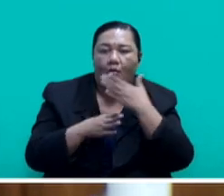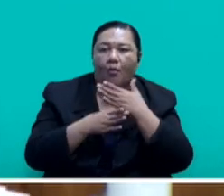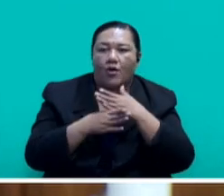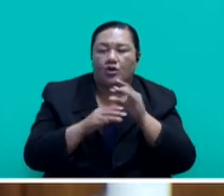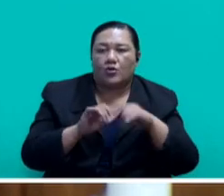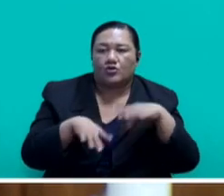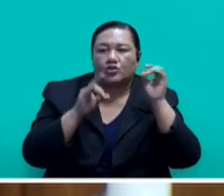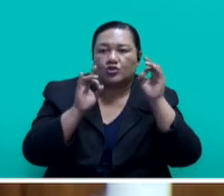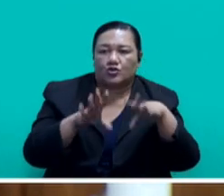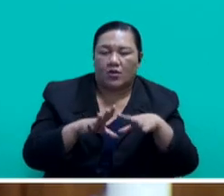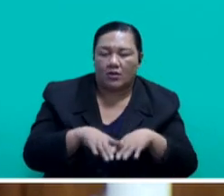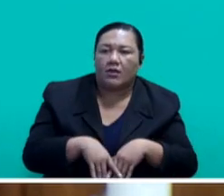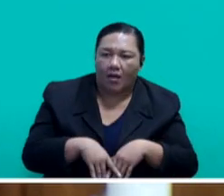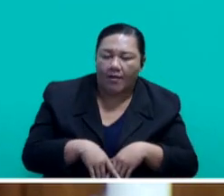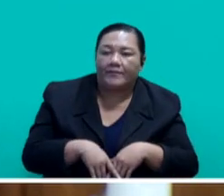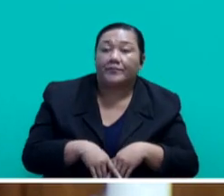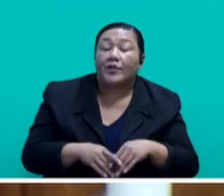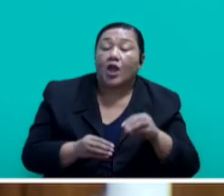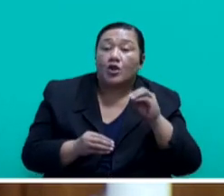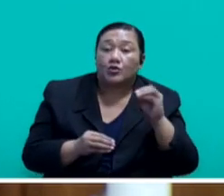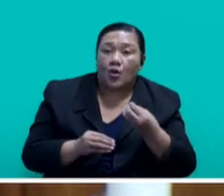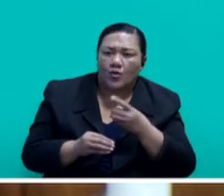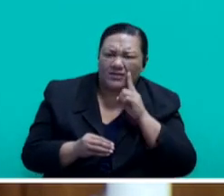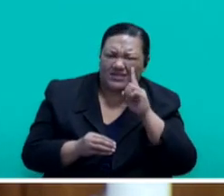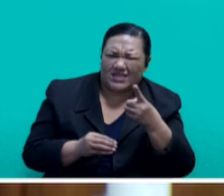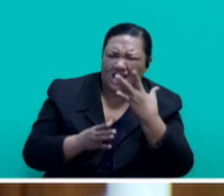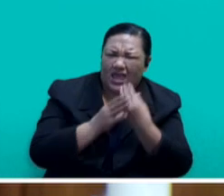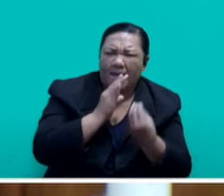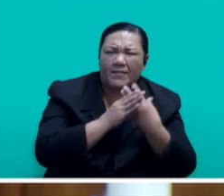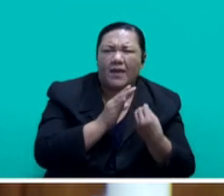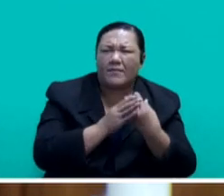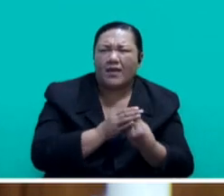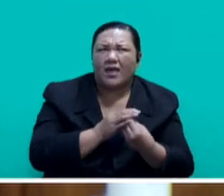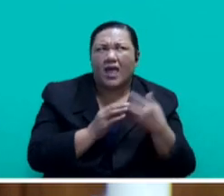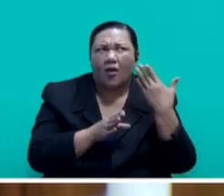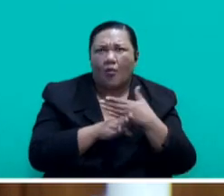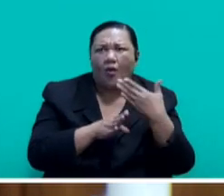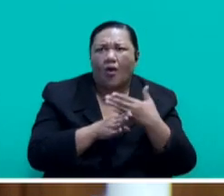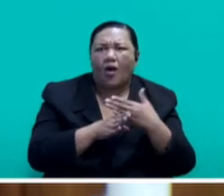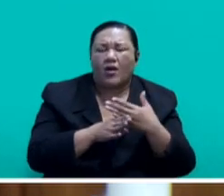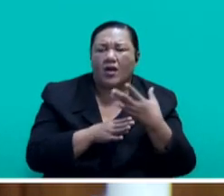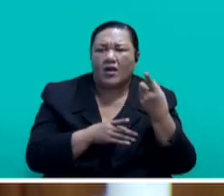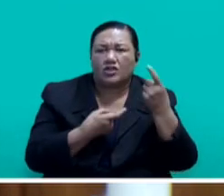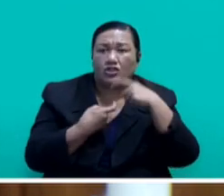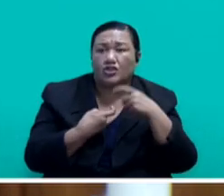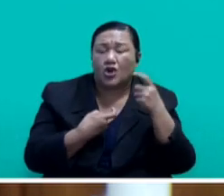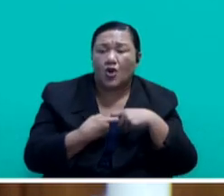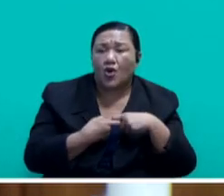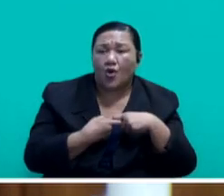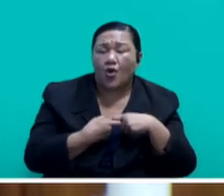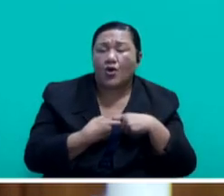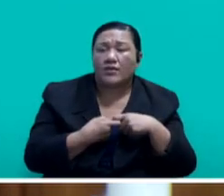Mr. Speaker, sir, in noting the gaps that are being created by our workers who have joined the labour mobility